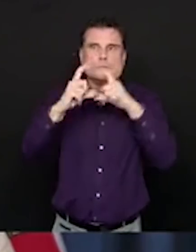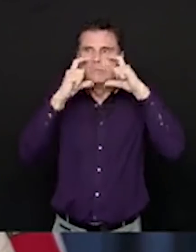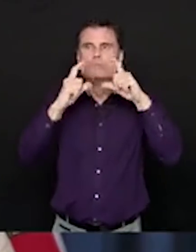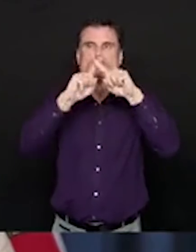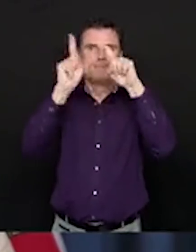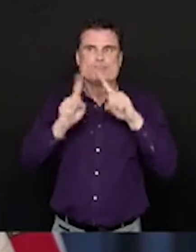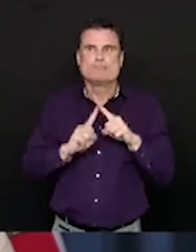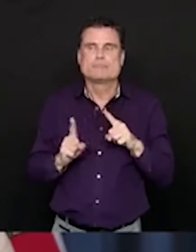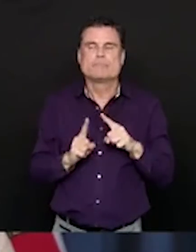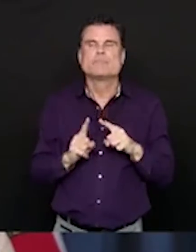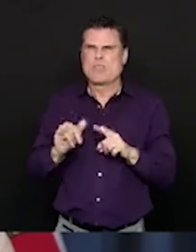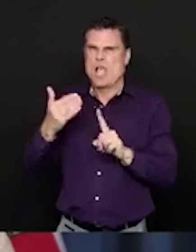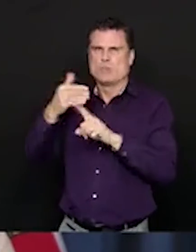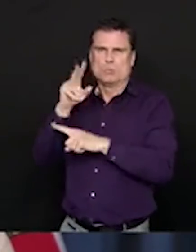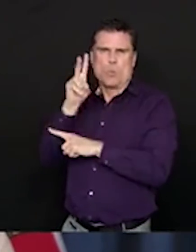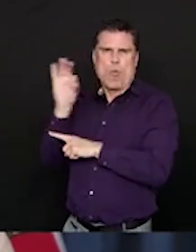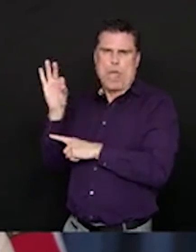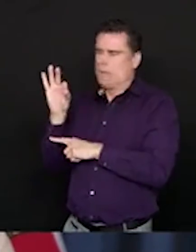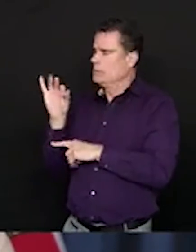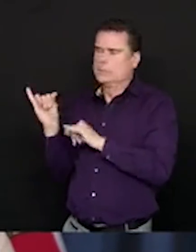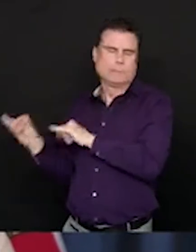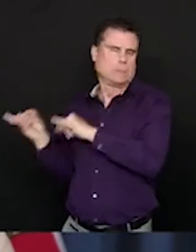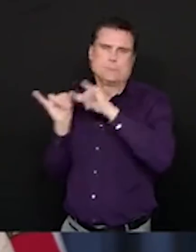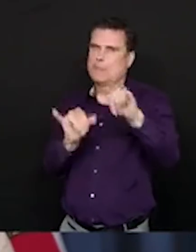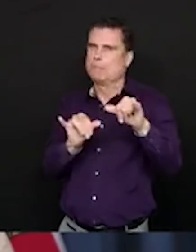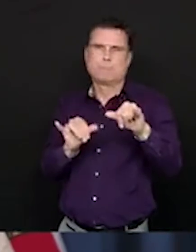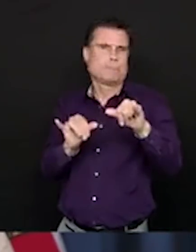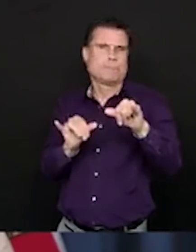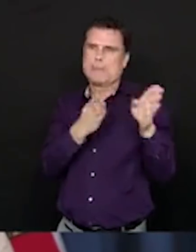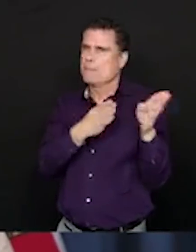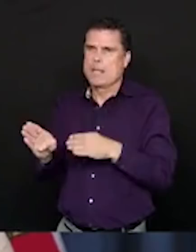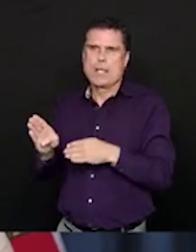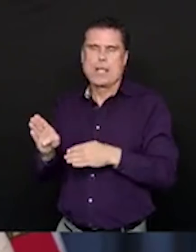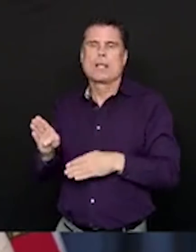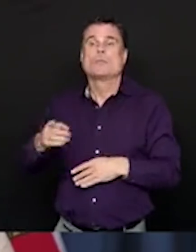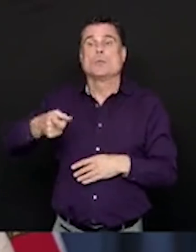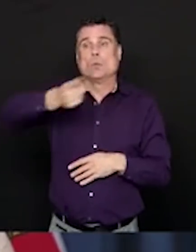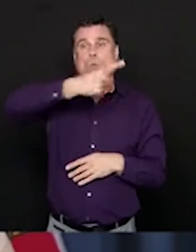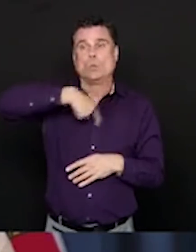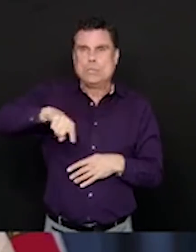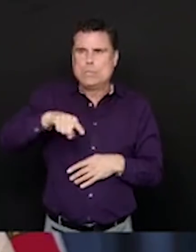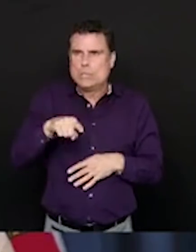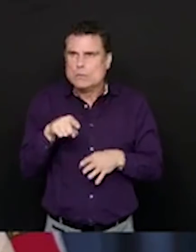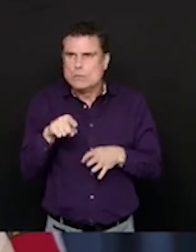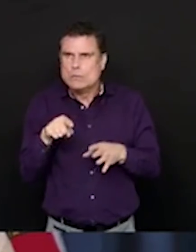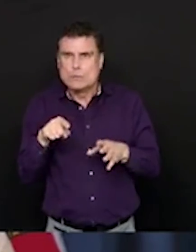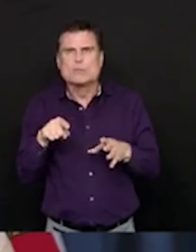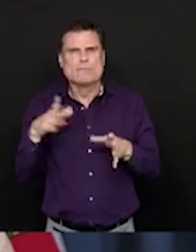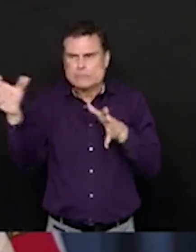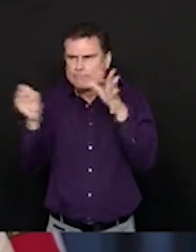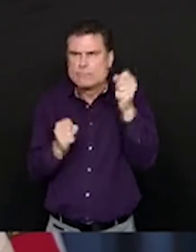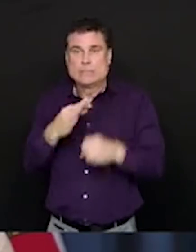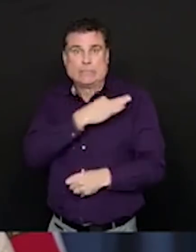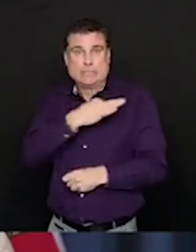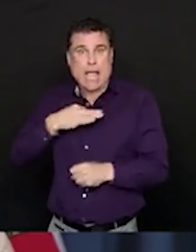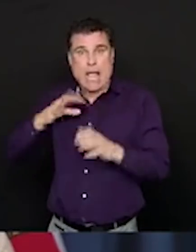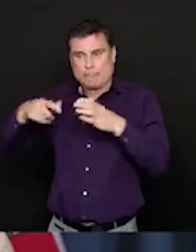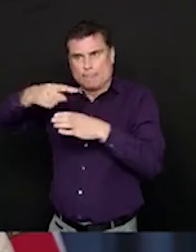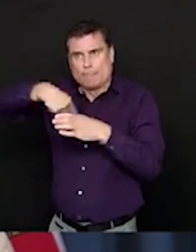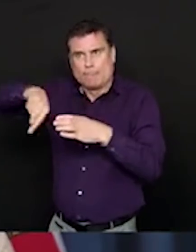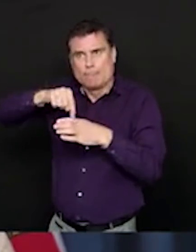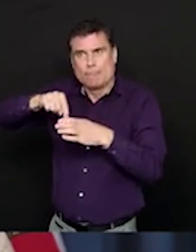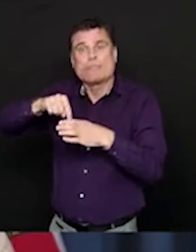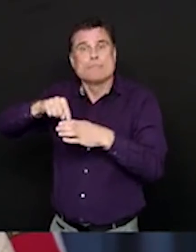in hospital, which you've heard me talk about, and allowing healthcare workers to wear one set of respirator and